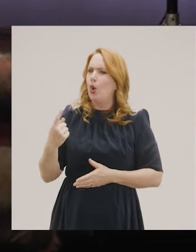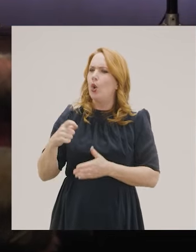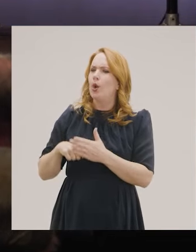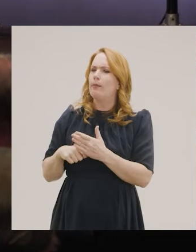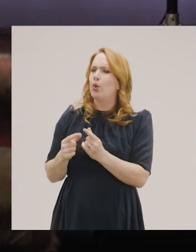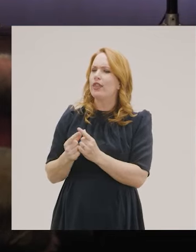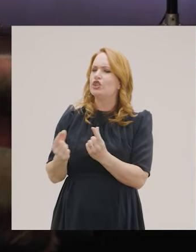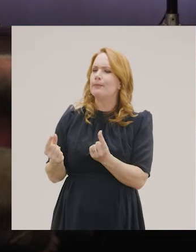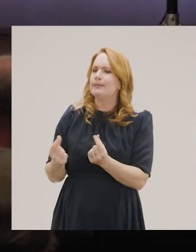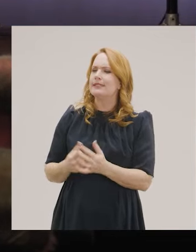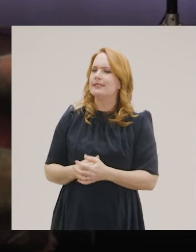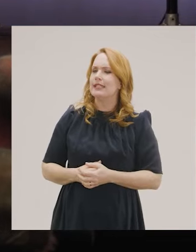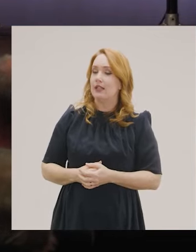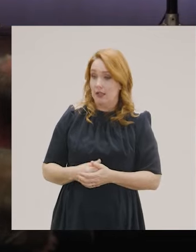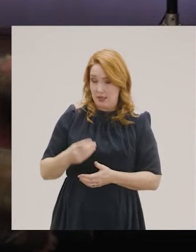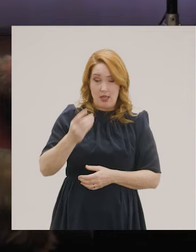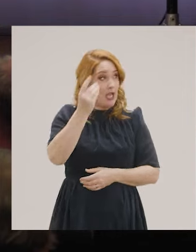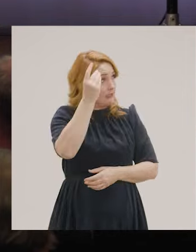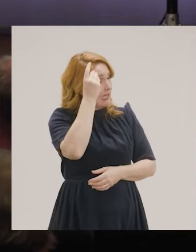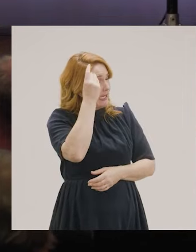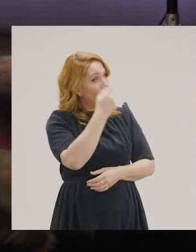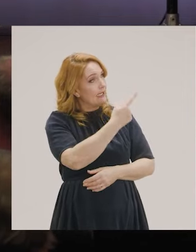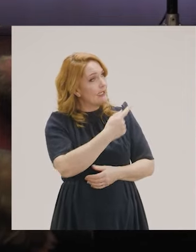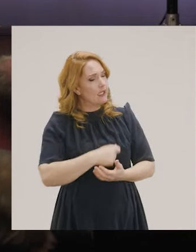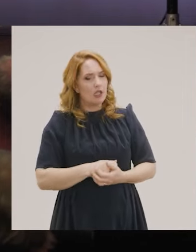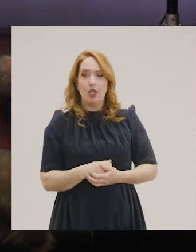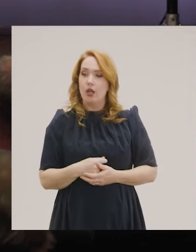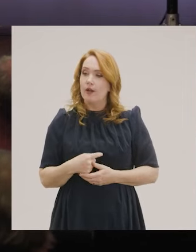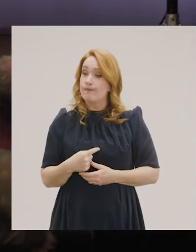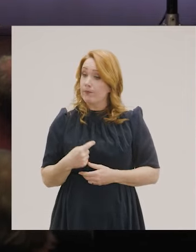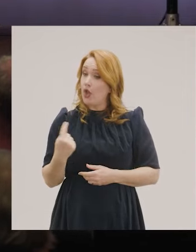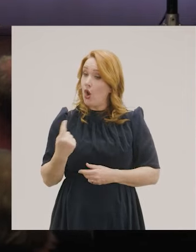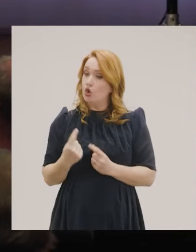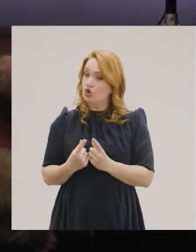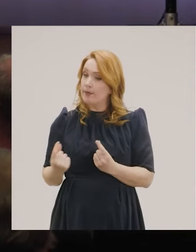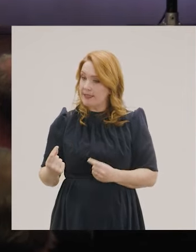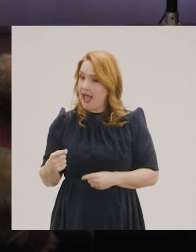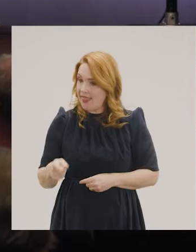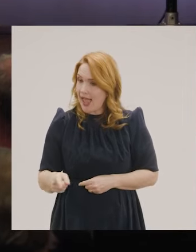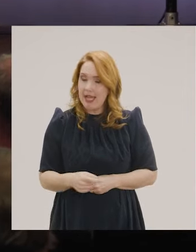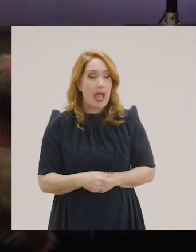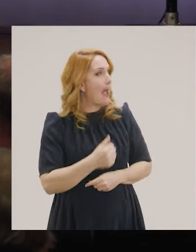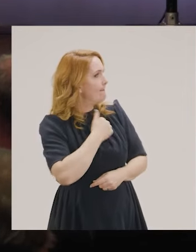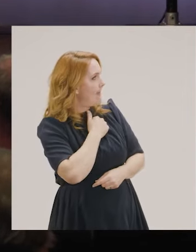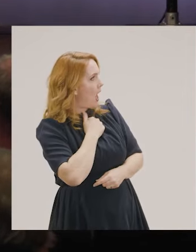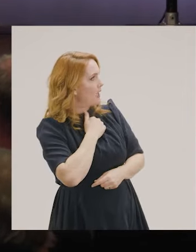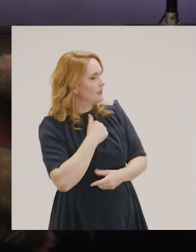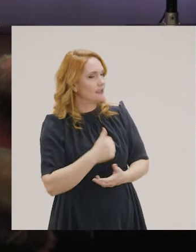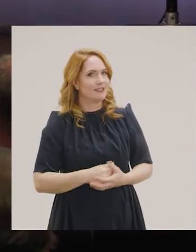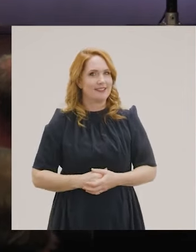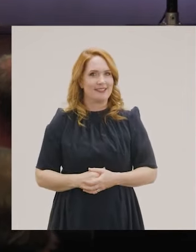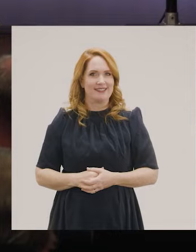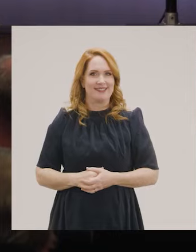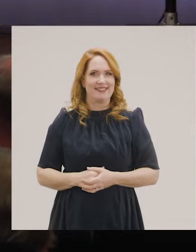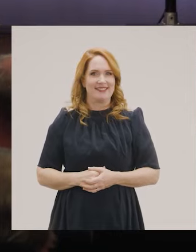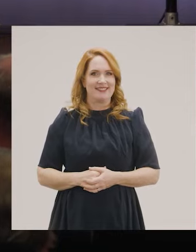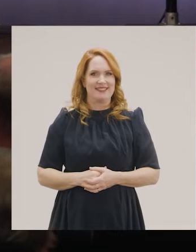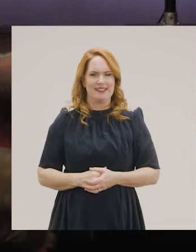mine. Who bought the chips? Daddy. Whose chips are they?